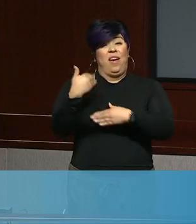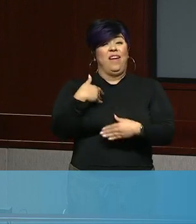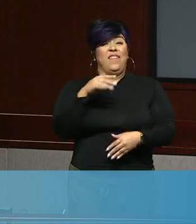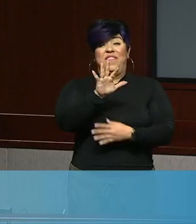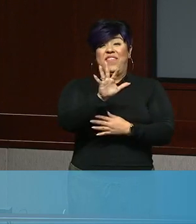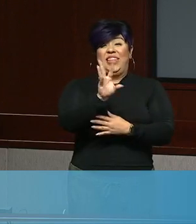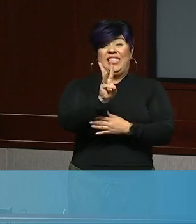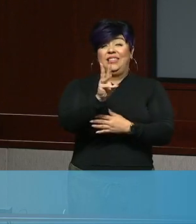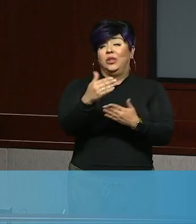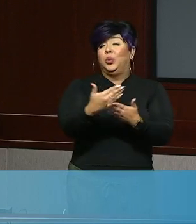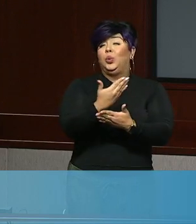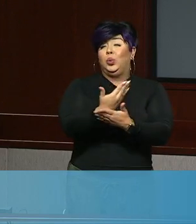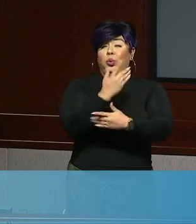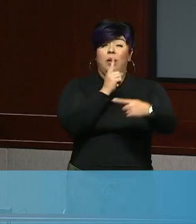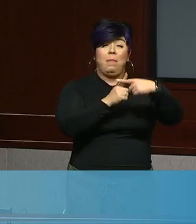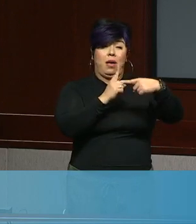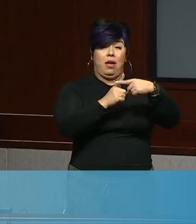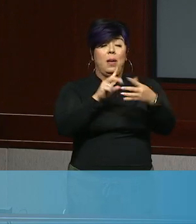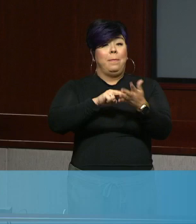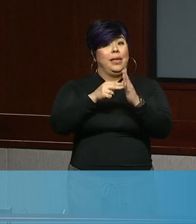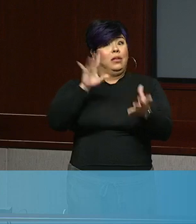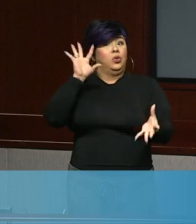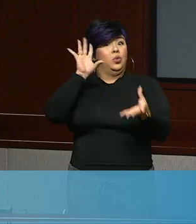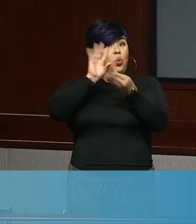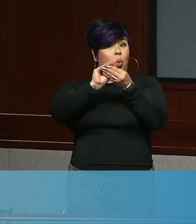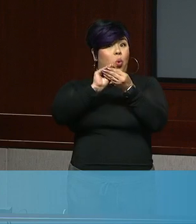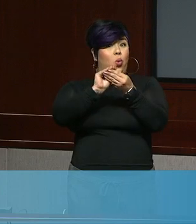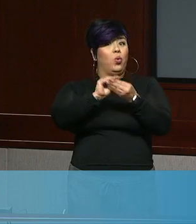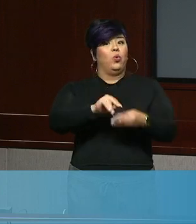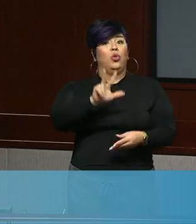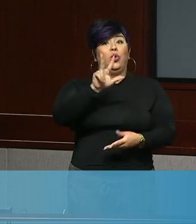cases, bringing our total cases in Kern County to